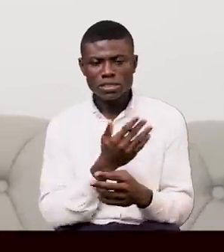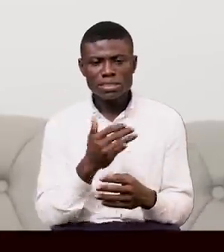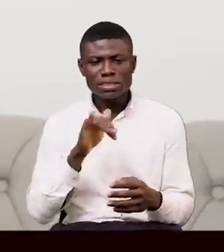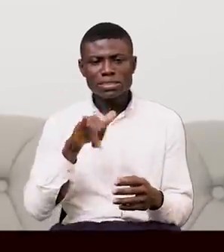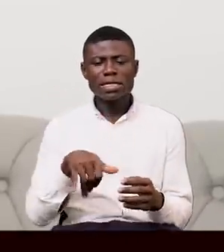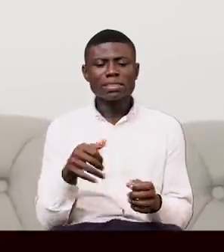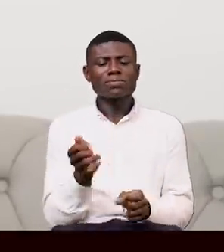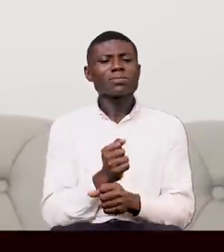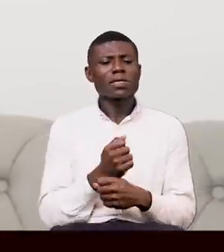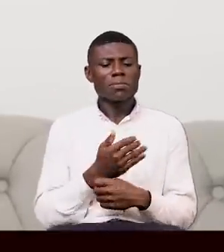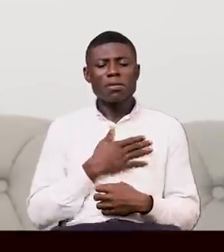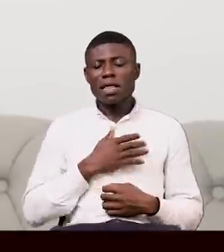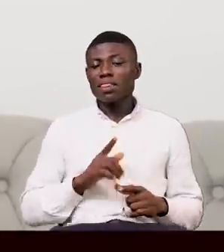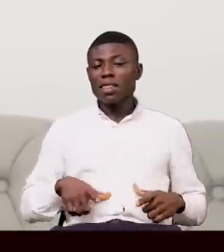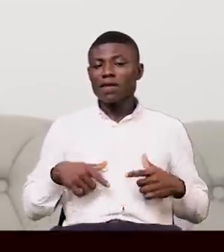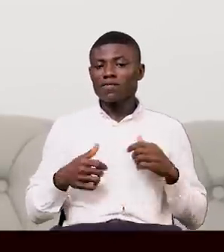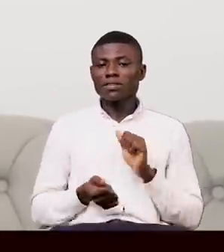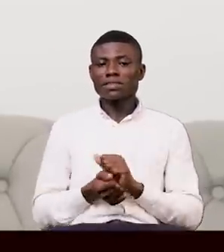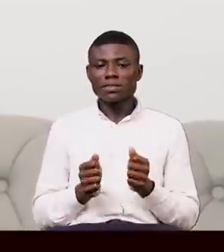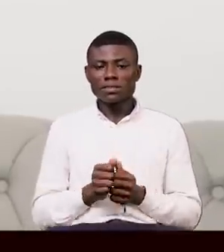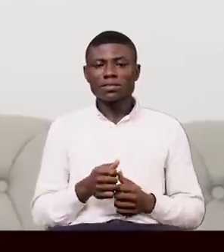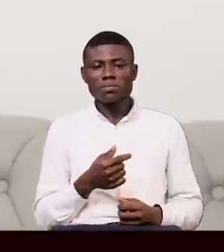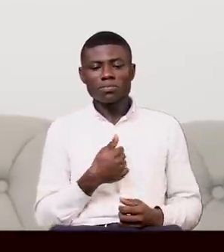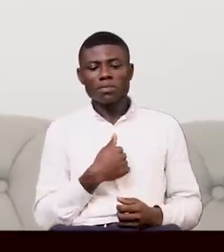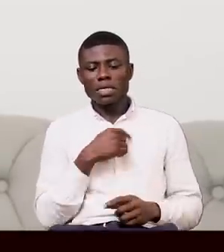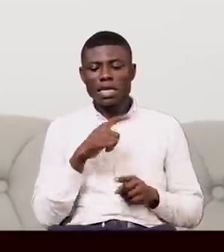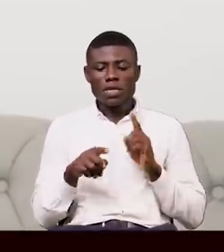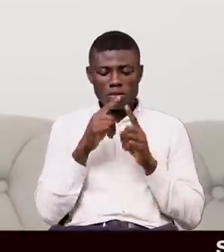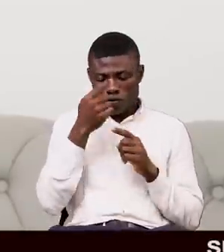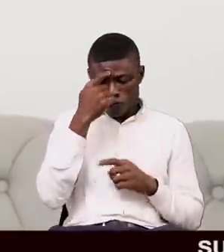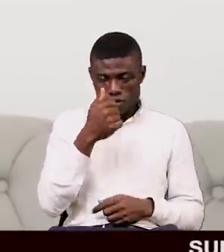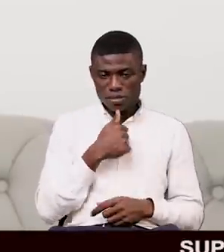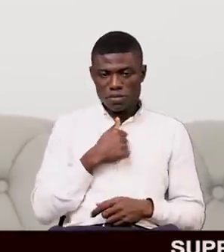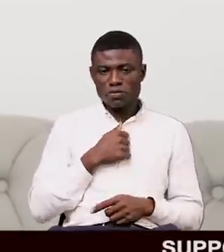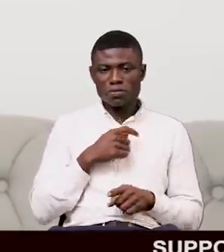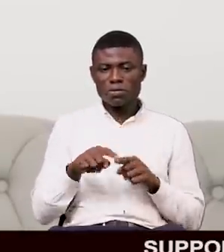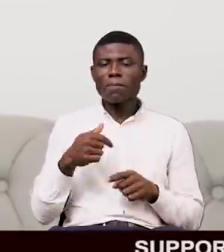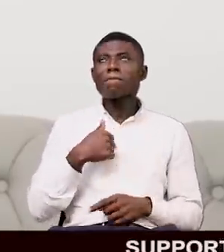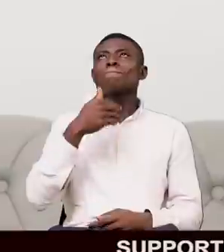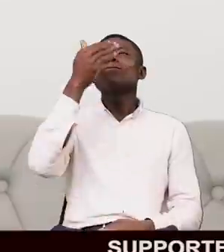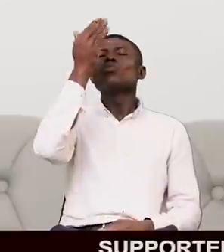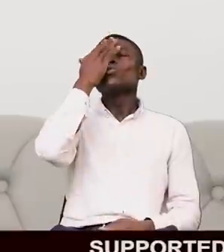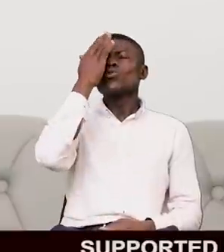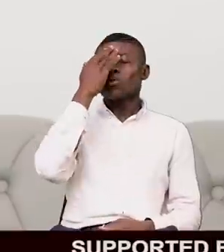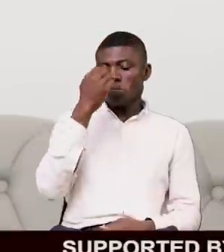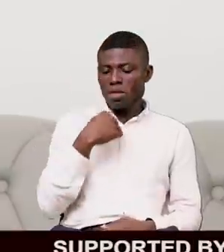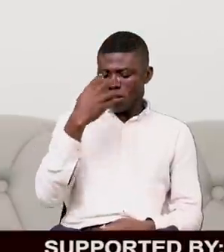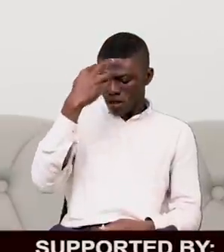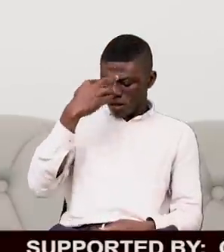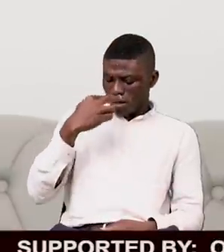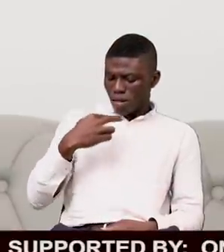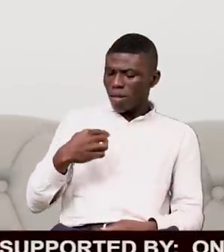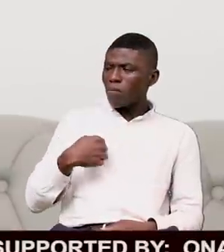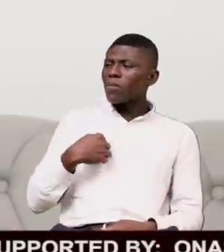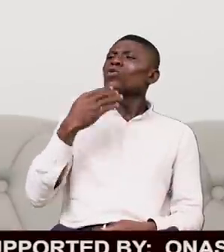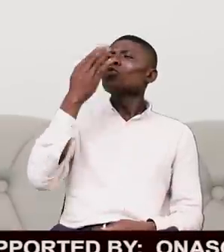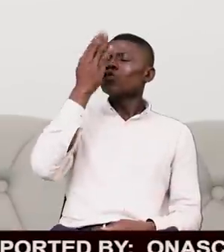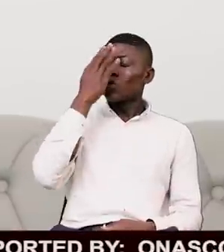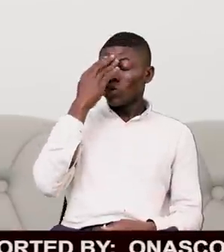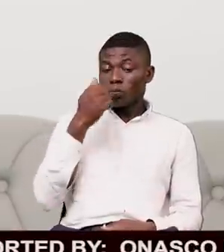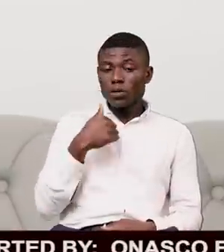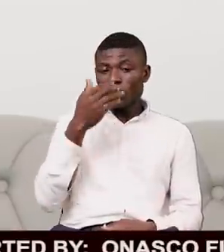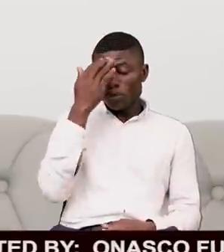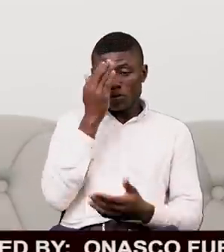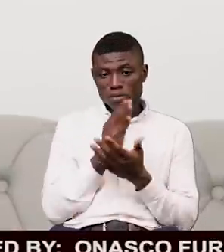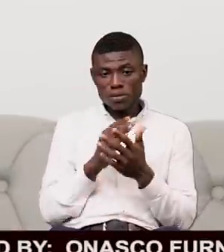ba esese nipa de mi ntena ha ni me ho adanse but I know kind of person I am se eduru